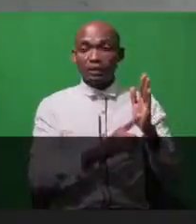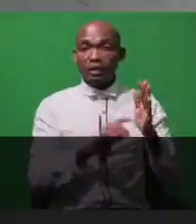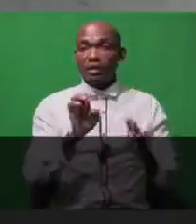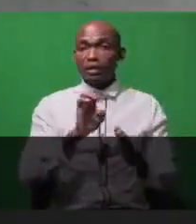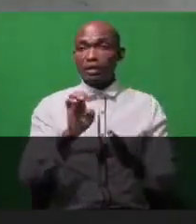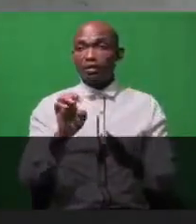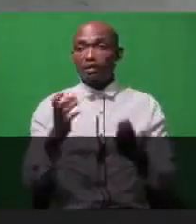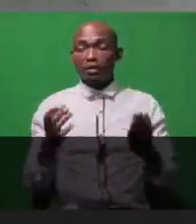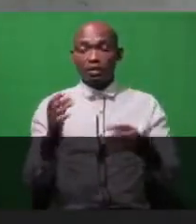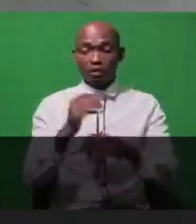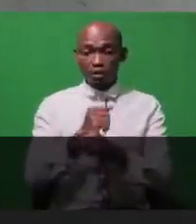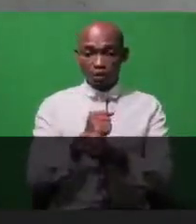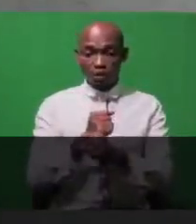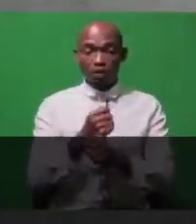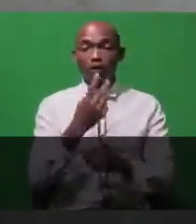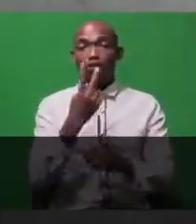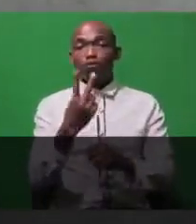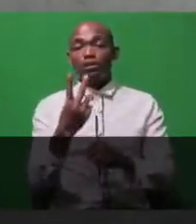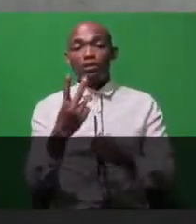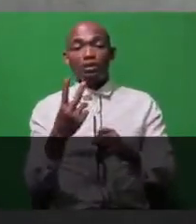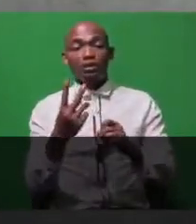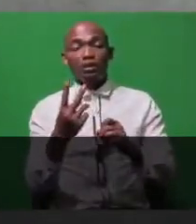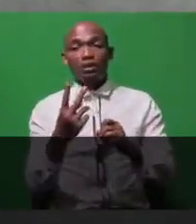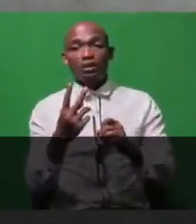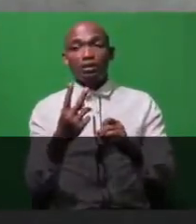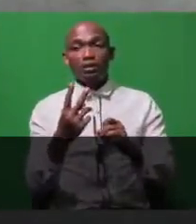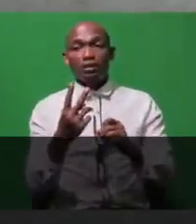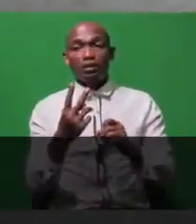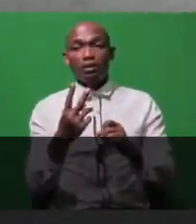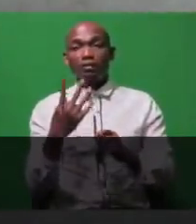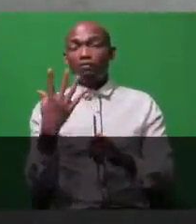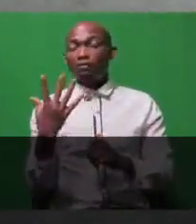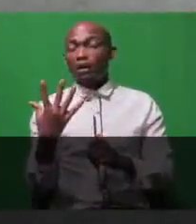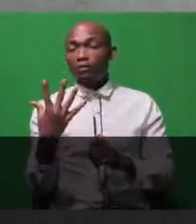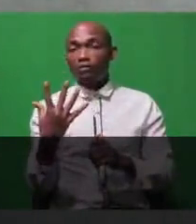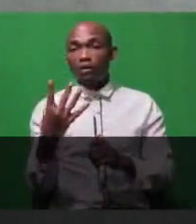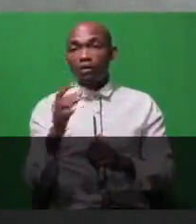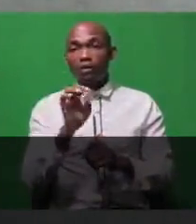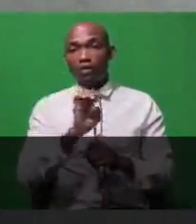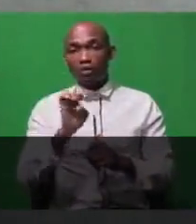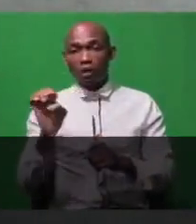60,400, you got 25,200.